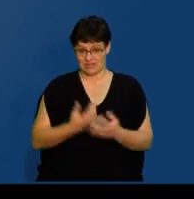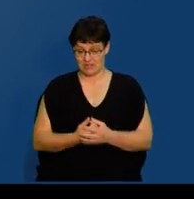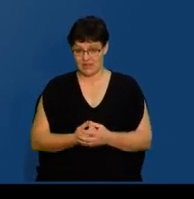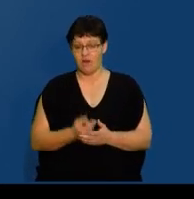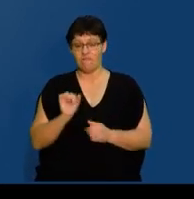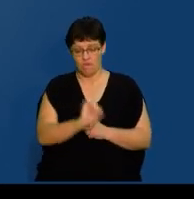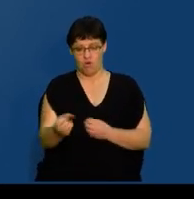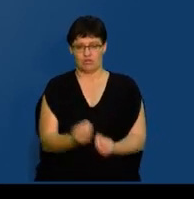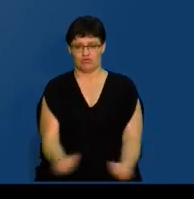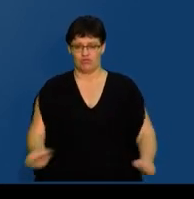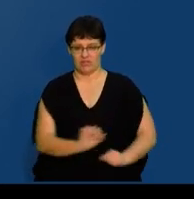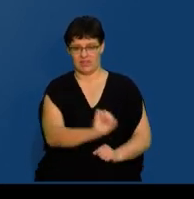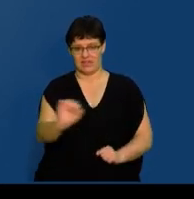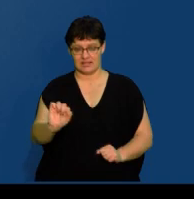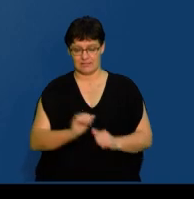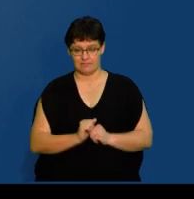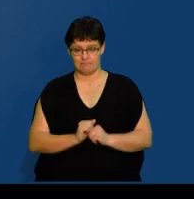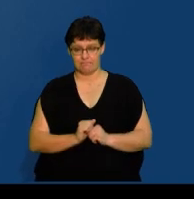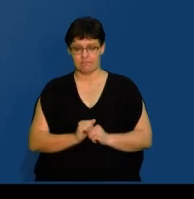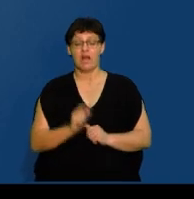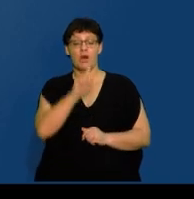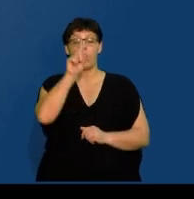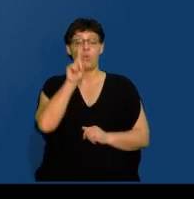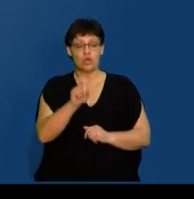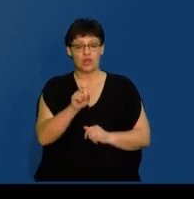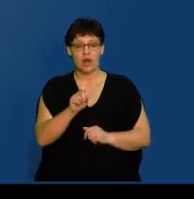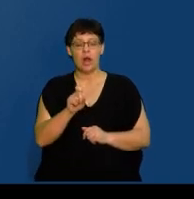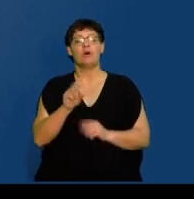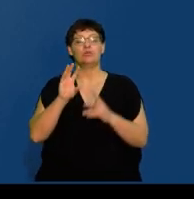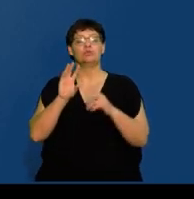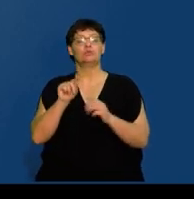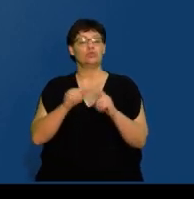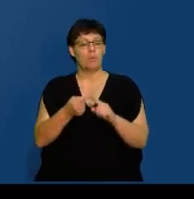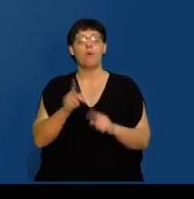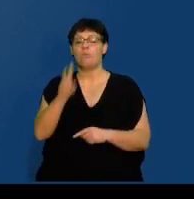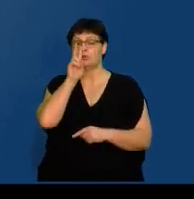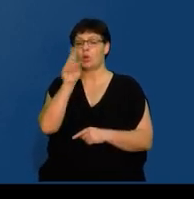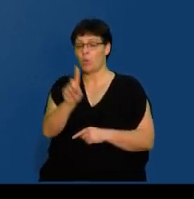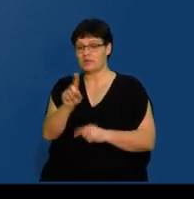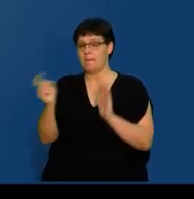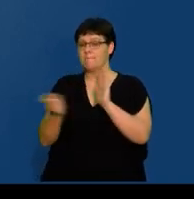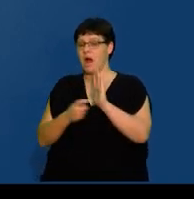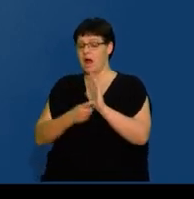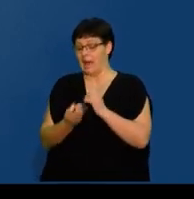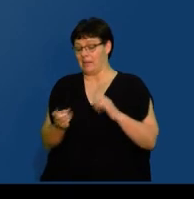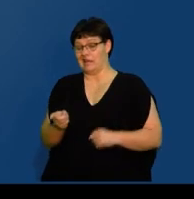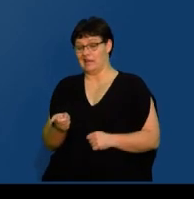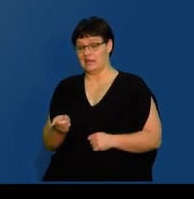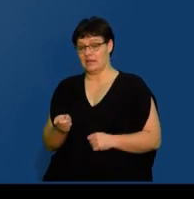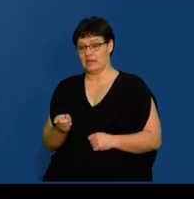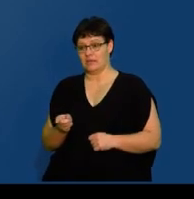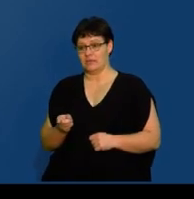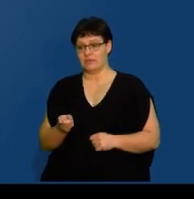their children. And it's important that the question stops by you looking at the mark allocation. And for